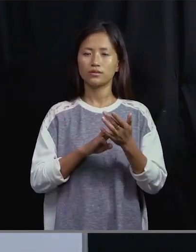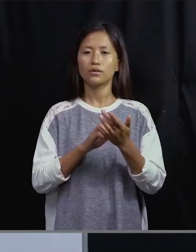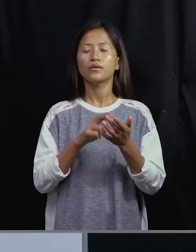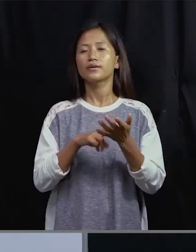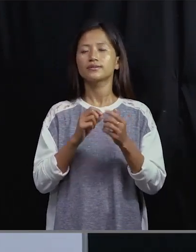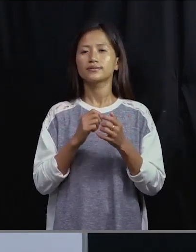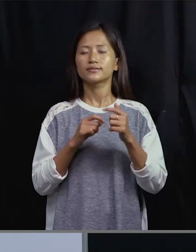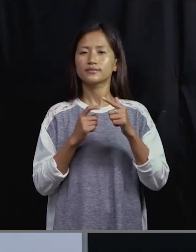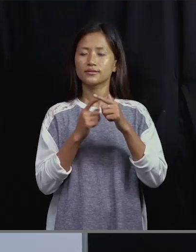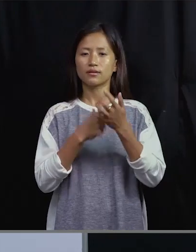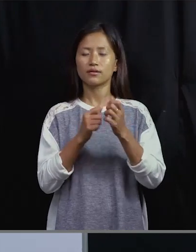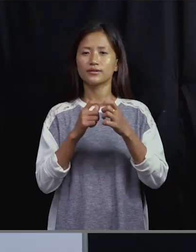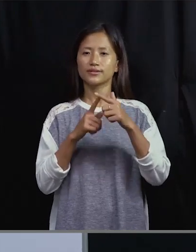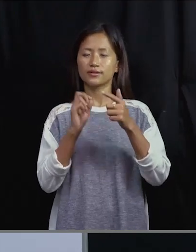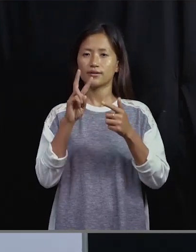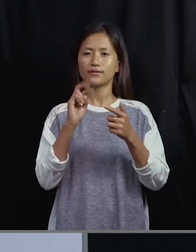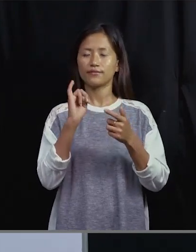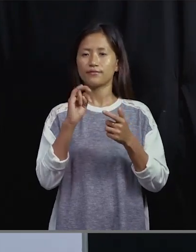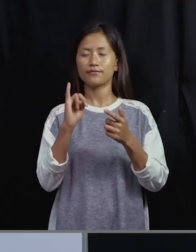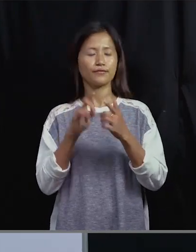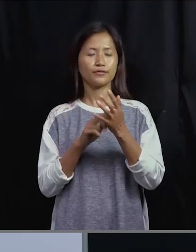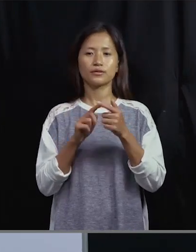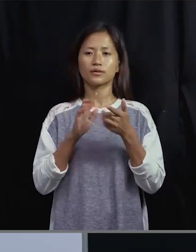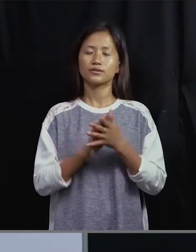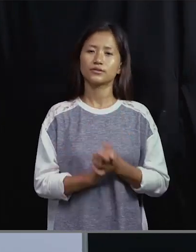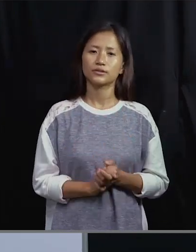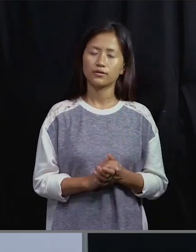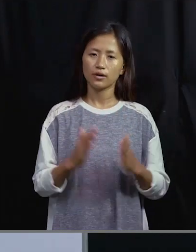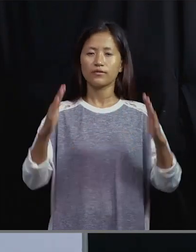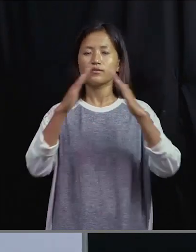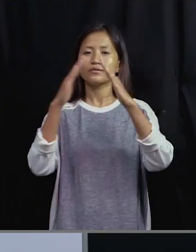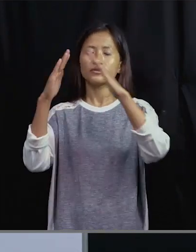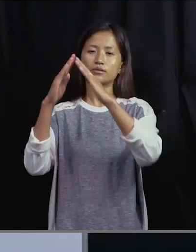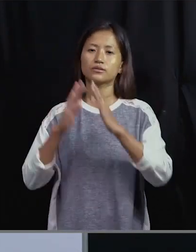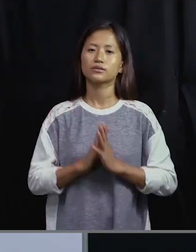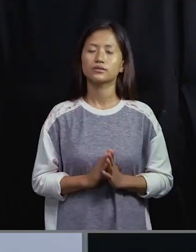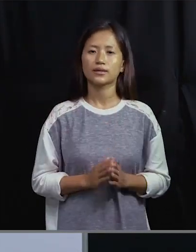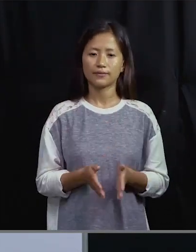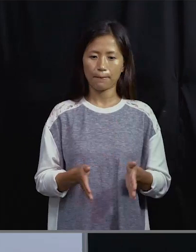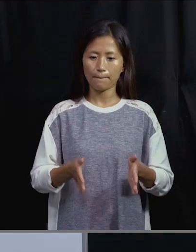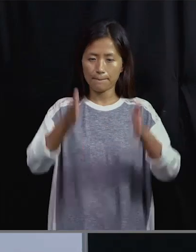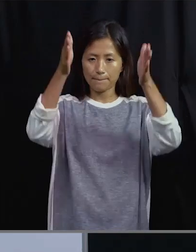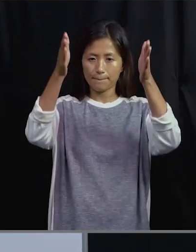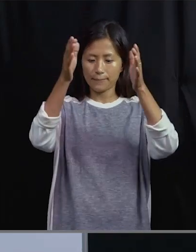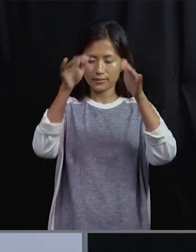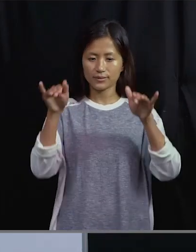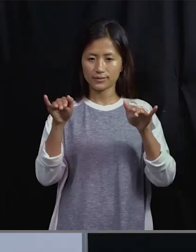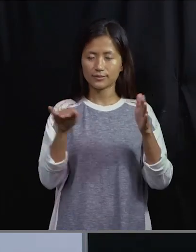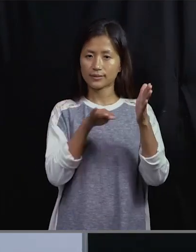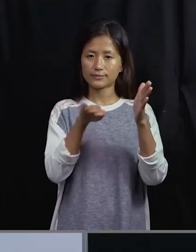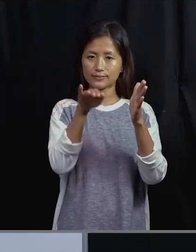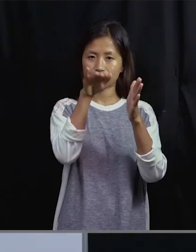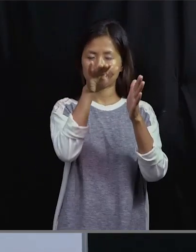is constructive? By the word constructive, we know that constructions of houses, constructions of building, bridges, isn't it?